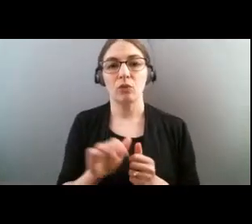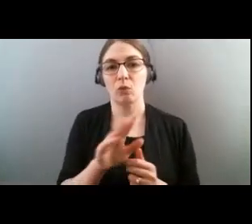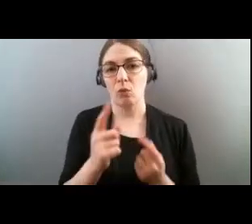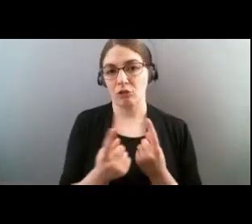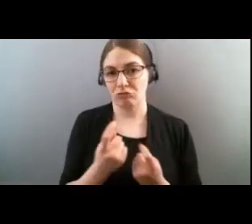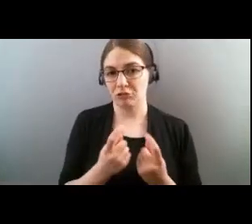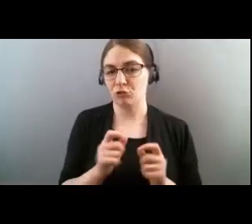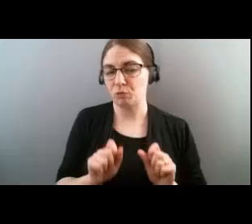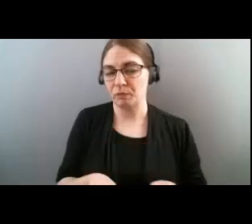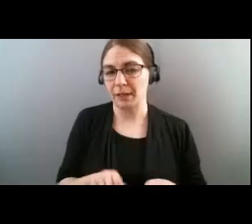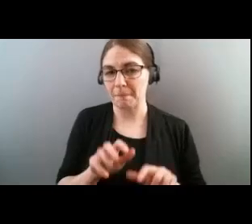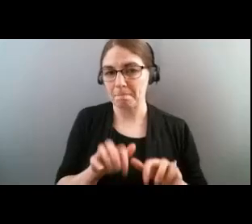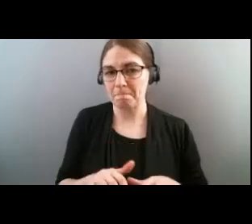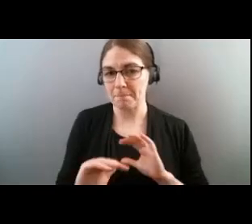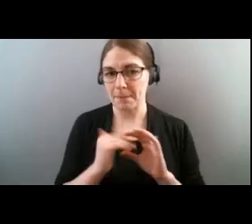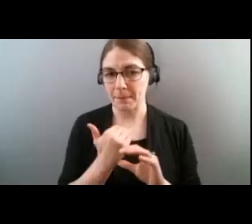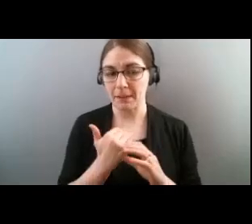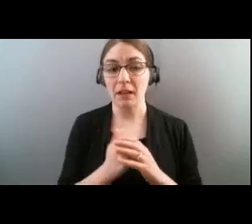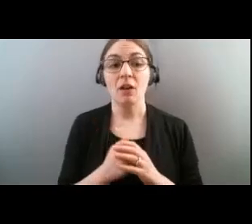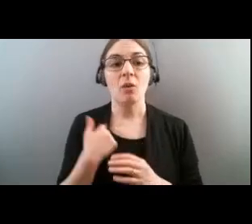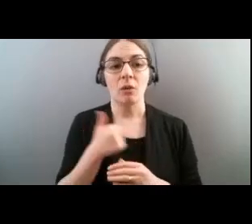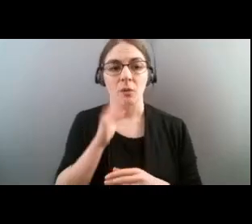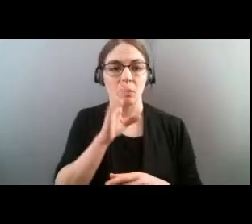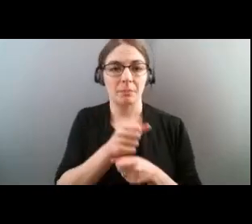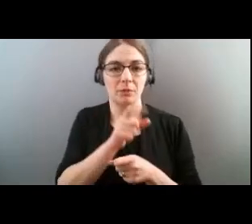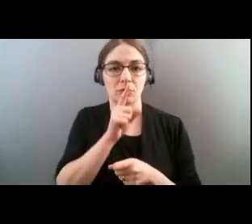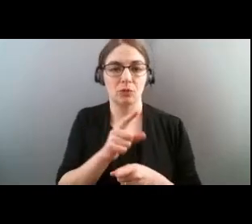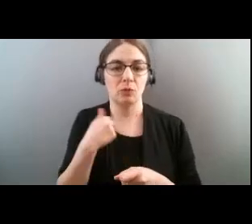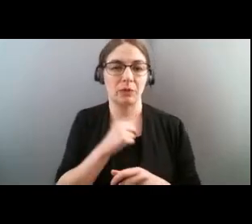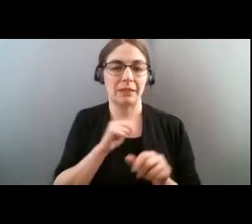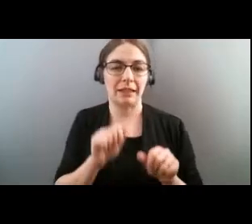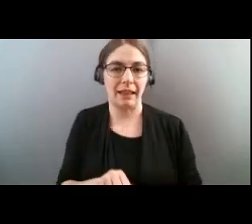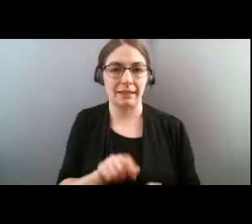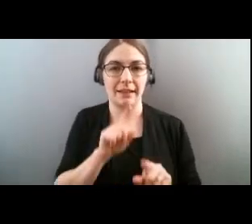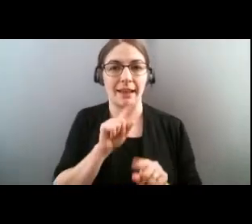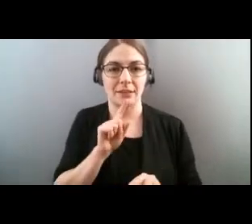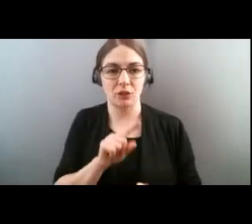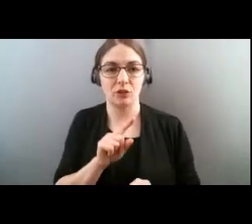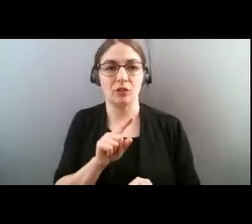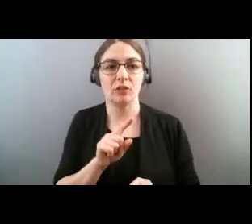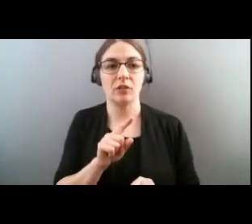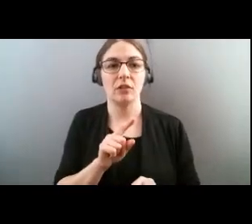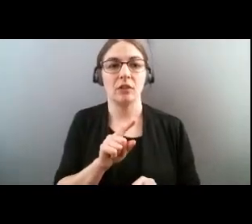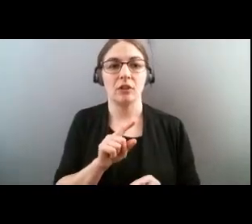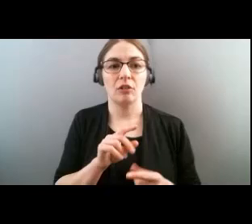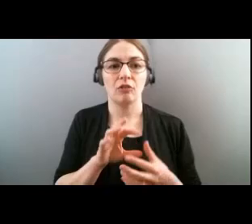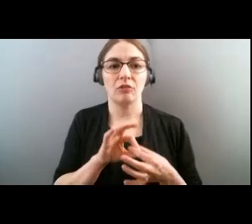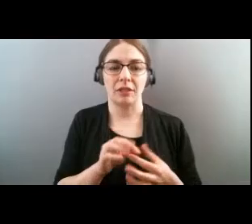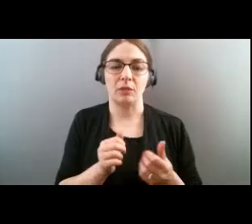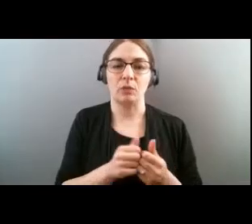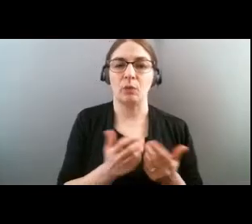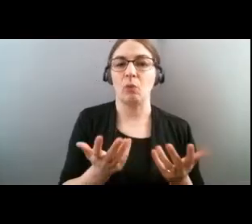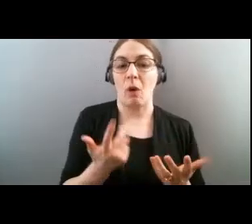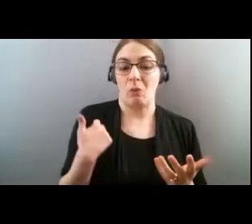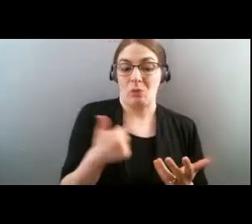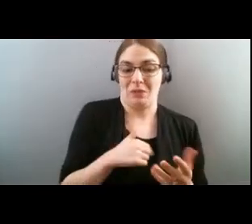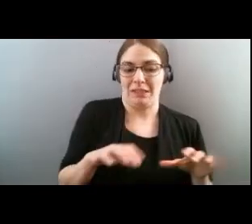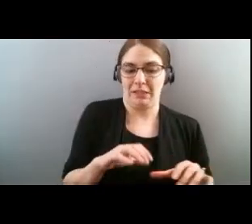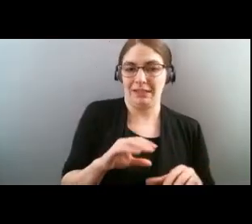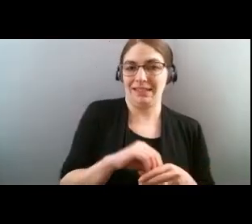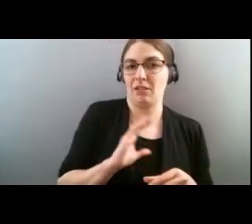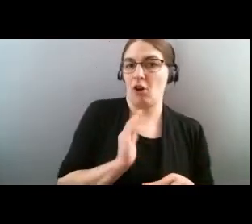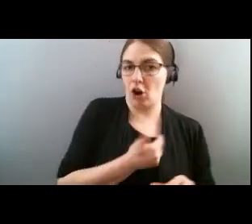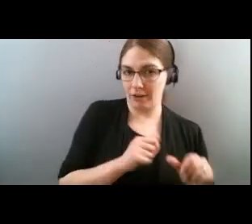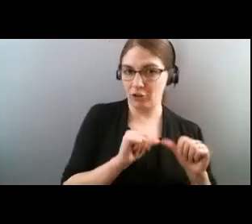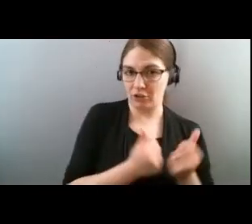that we can answer as far as what we did at our agency. But now I'm very